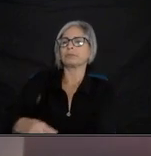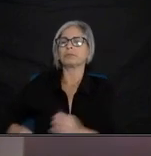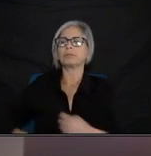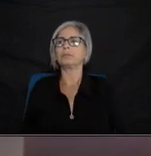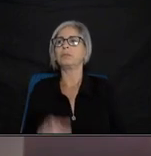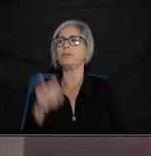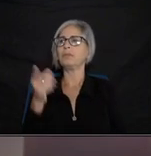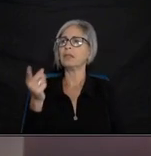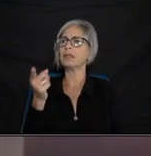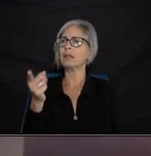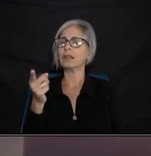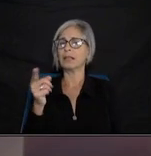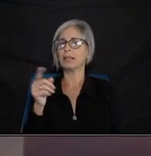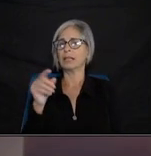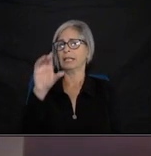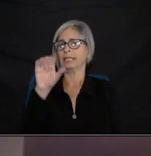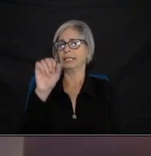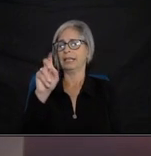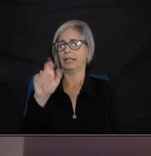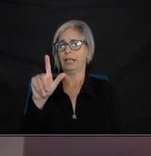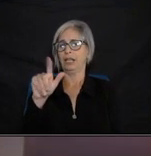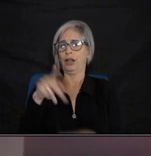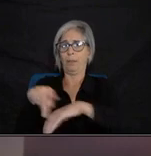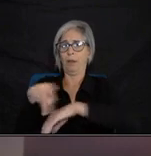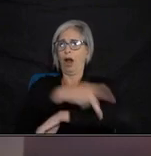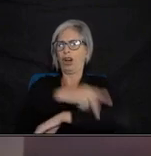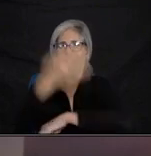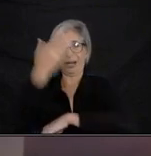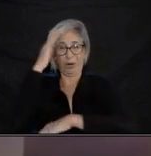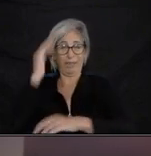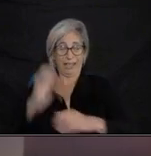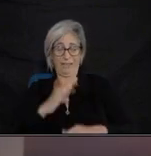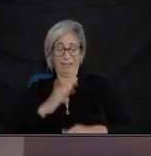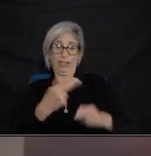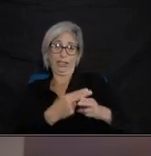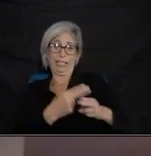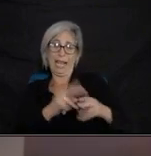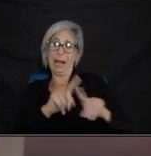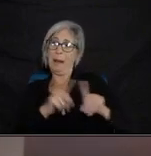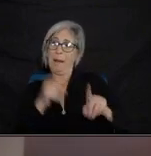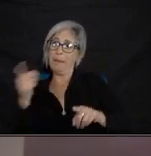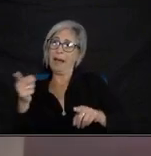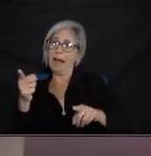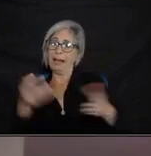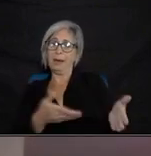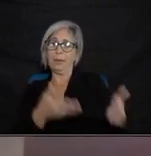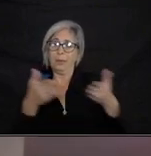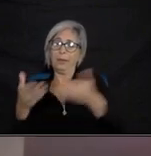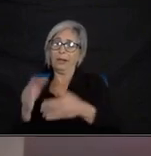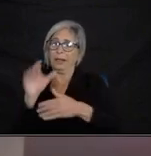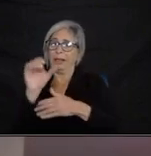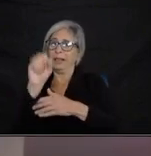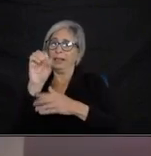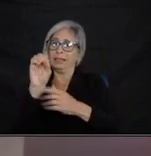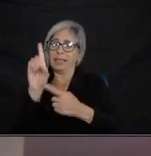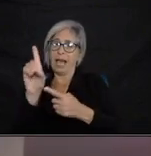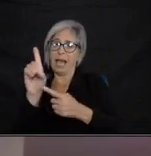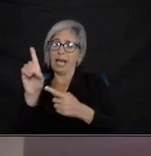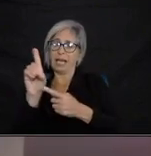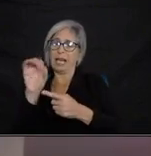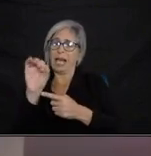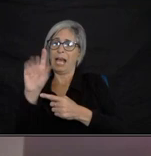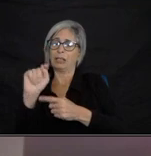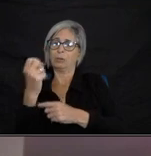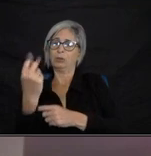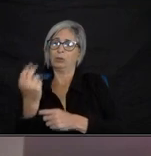The Centennial Park, I don't know if that's the official name, but we'll be bringing in the sod on October 12th to